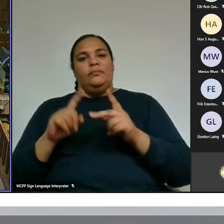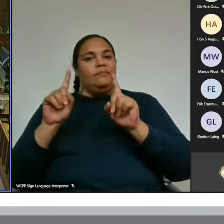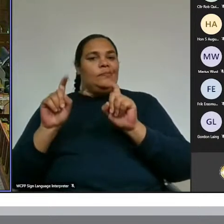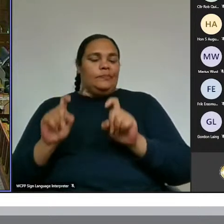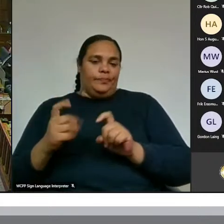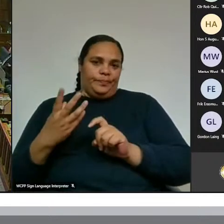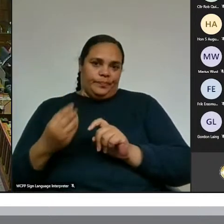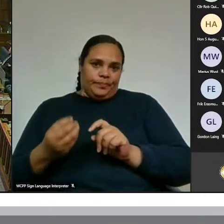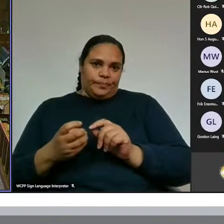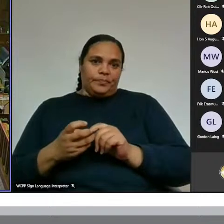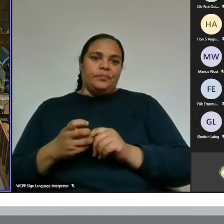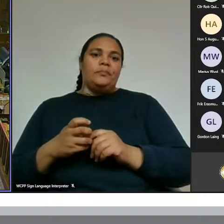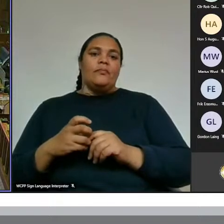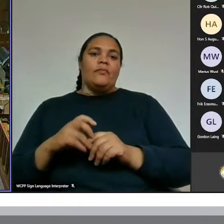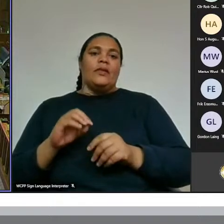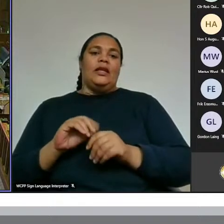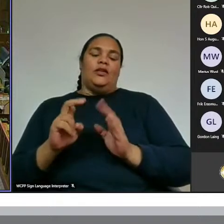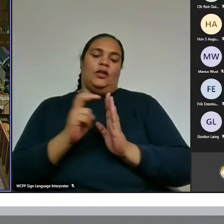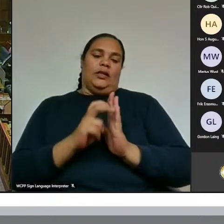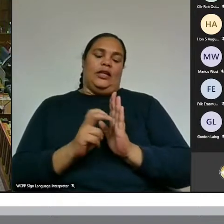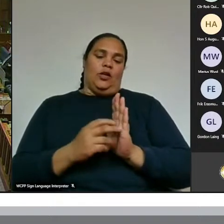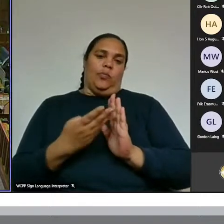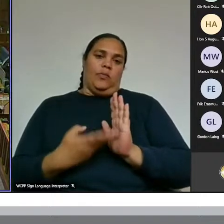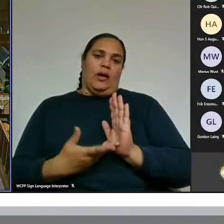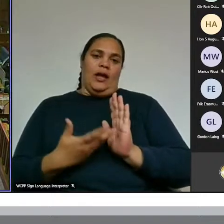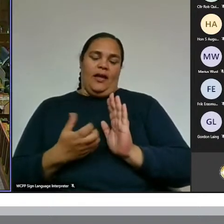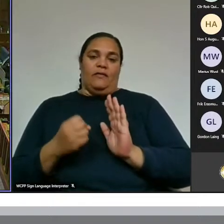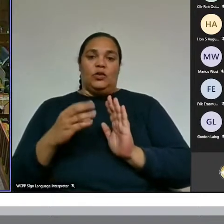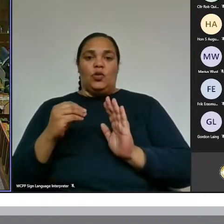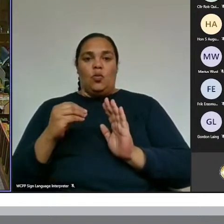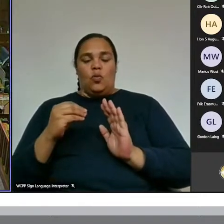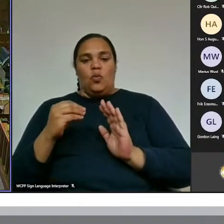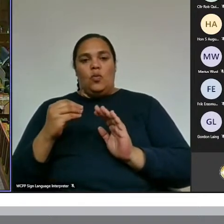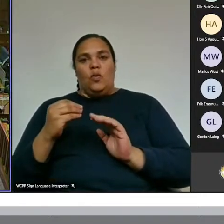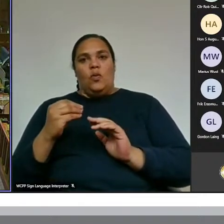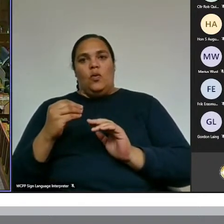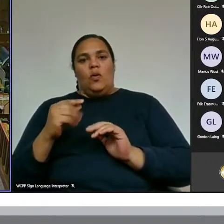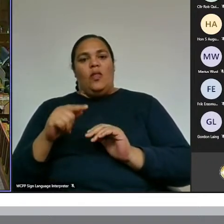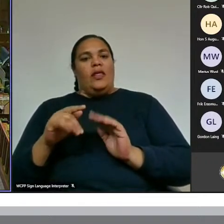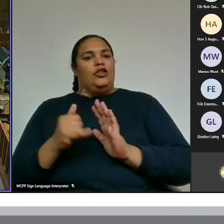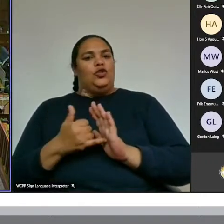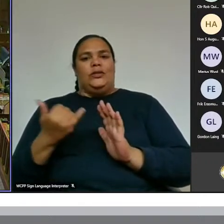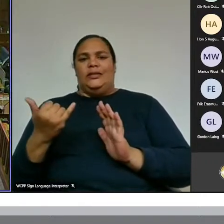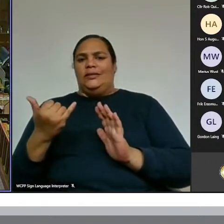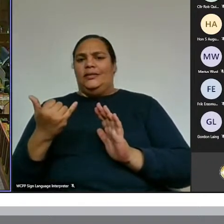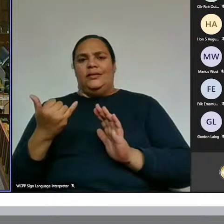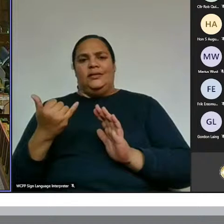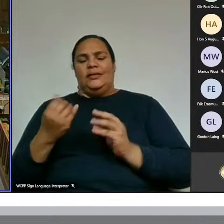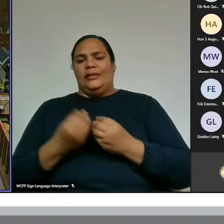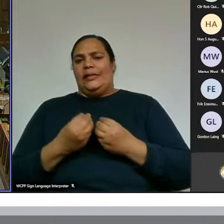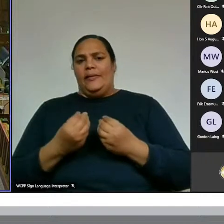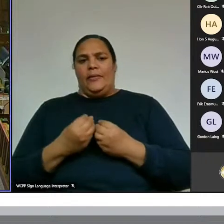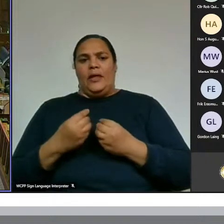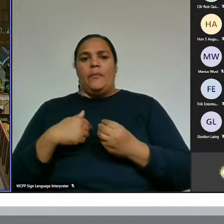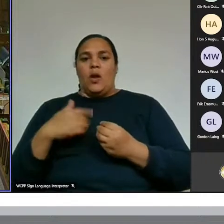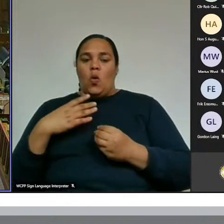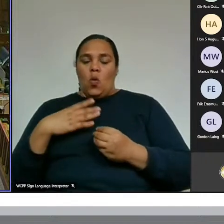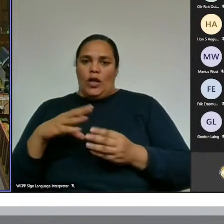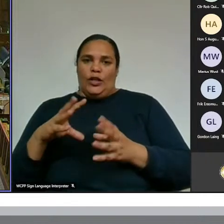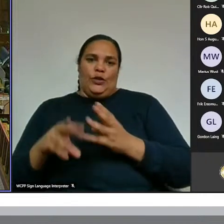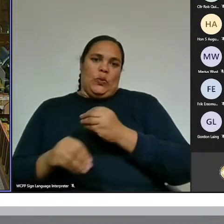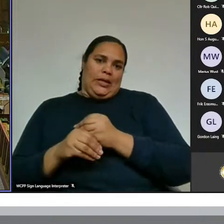principles in the regulations. So that was just something that I wanted to